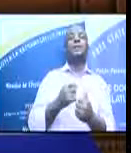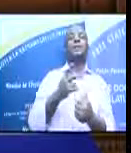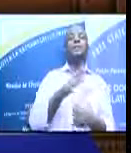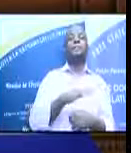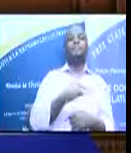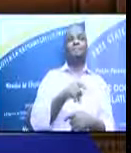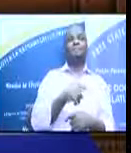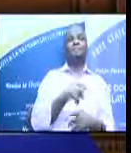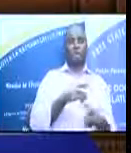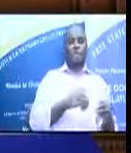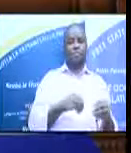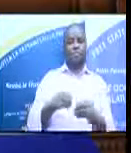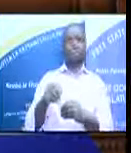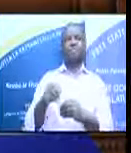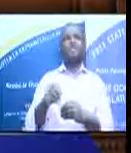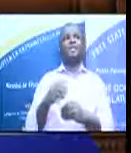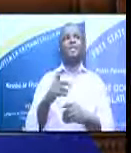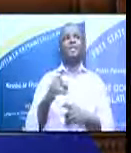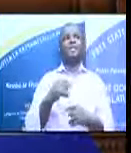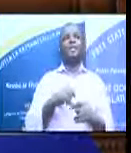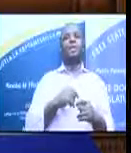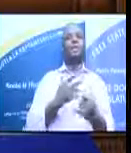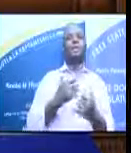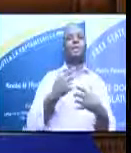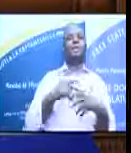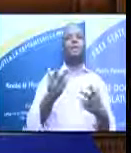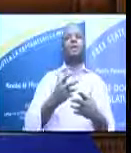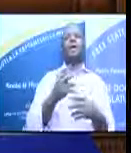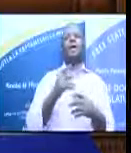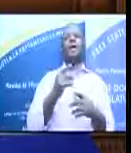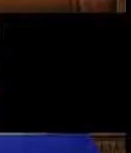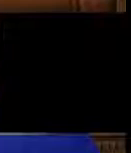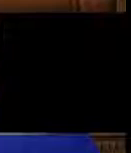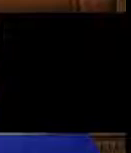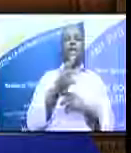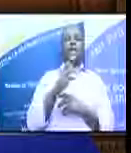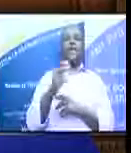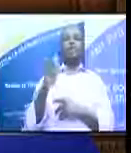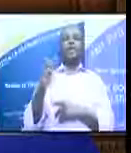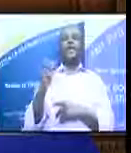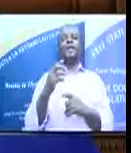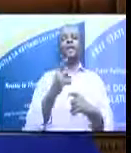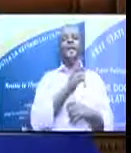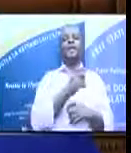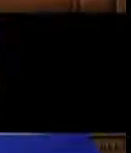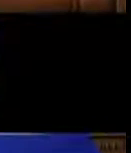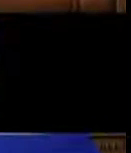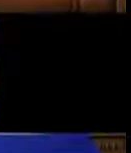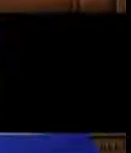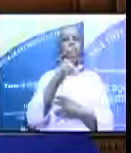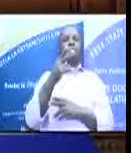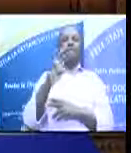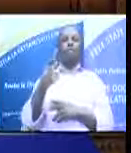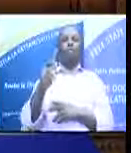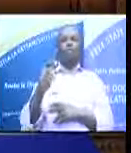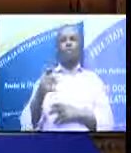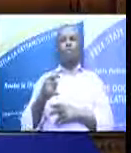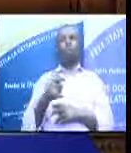place where we had said we would start with it. Instead, start with the Gateway Clinic in Pekolong, because we find